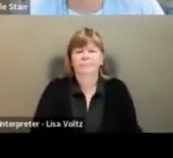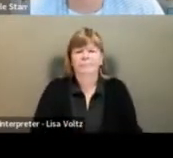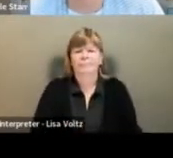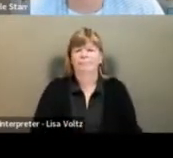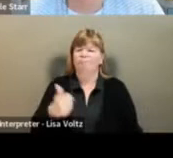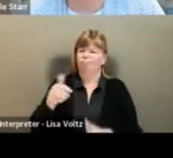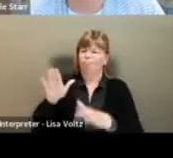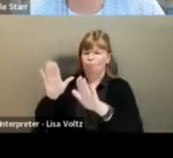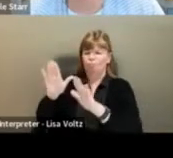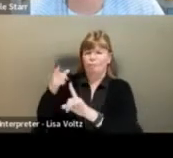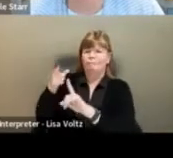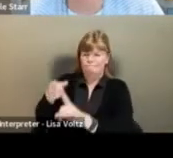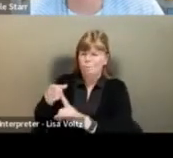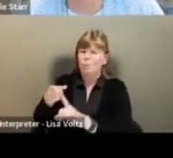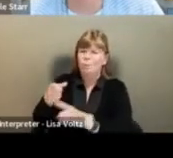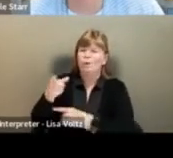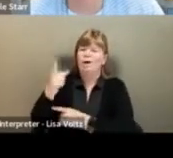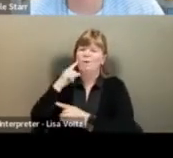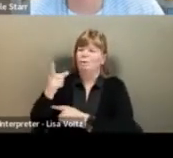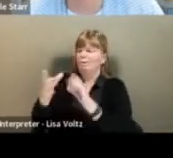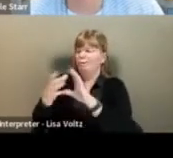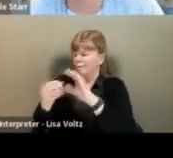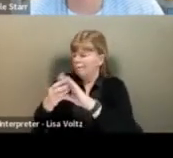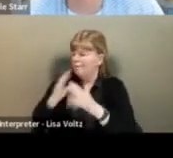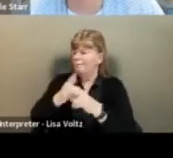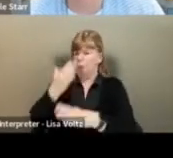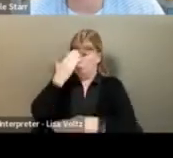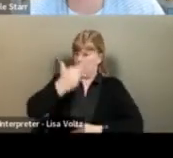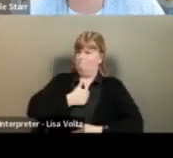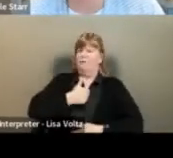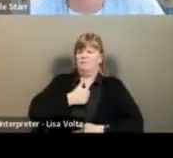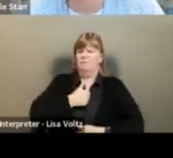Great points. And, I've heard you talk about knowing yourself,